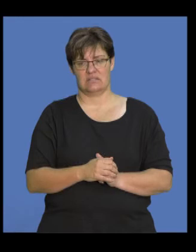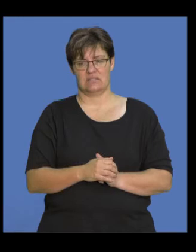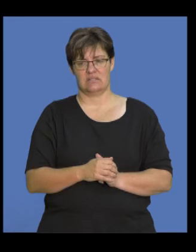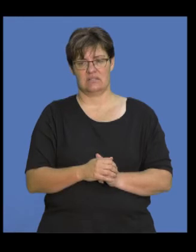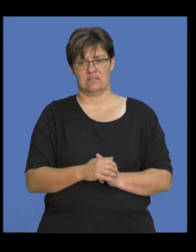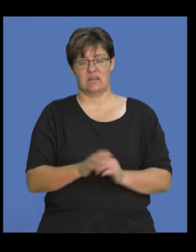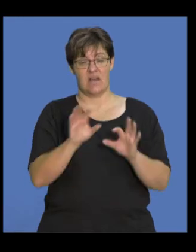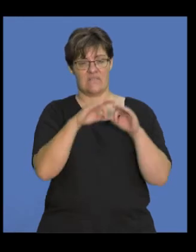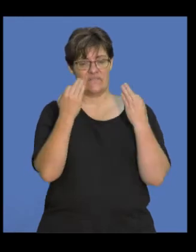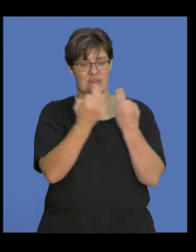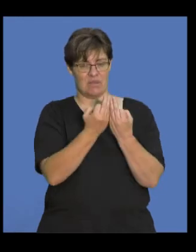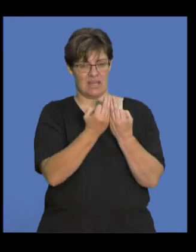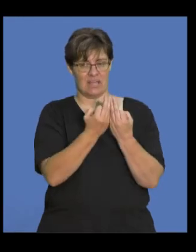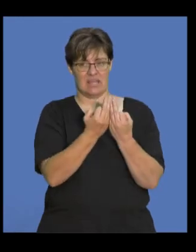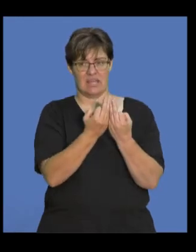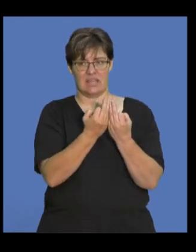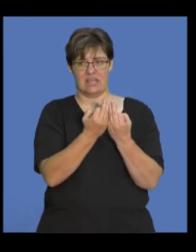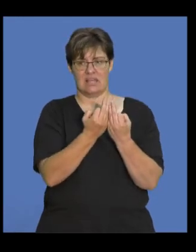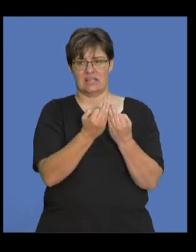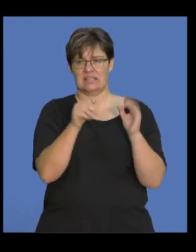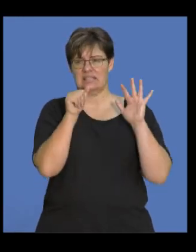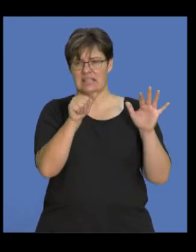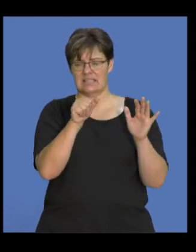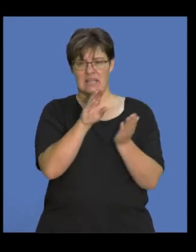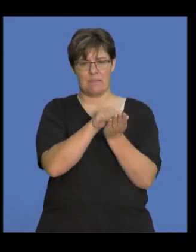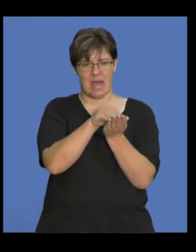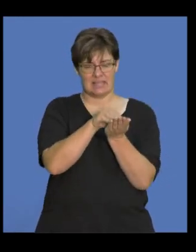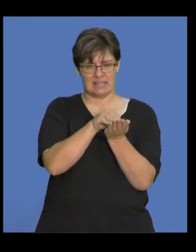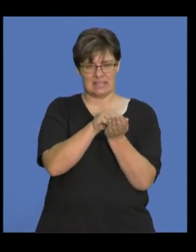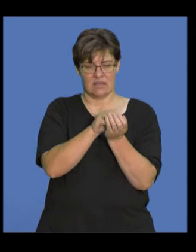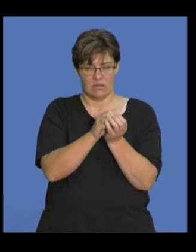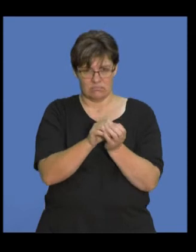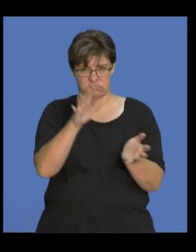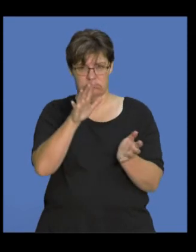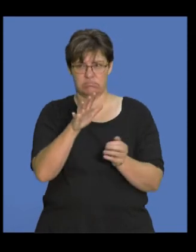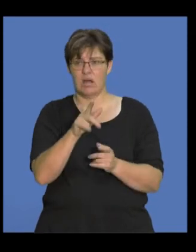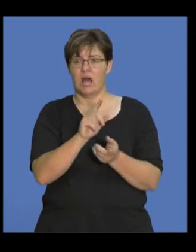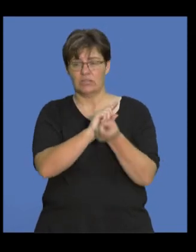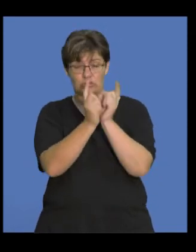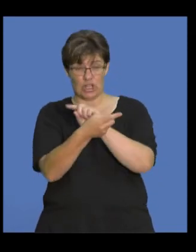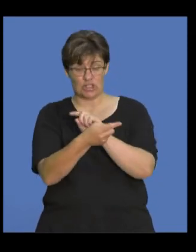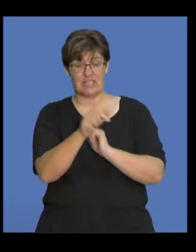Now, a family of 6 mice can multiply into a family of 60 mice in 3